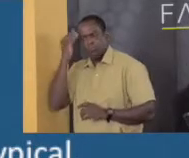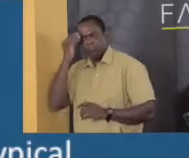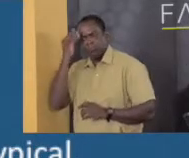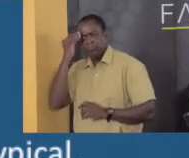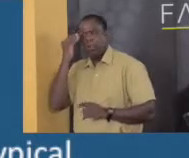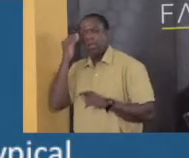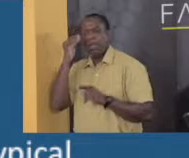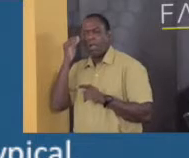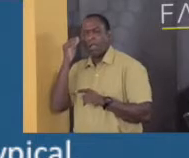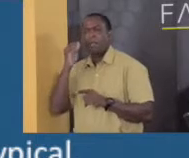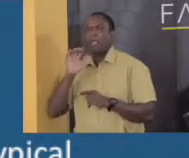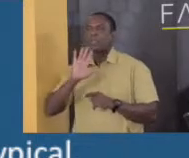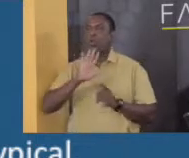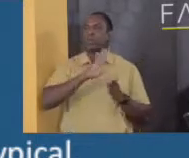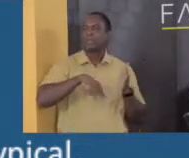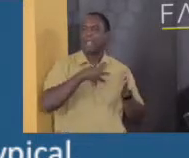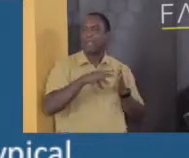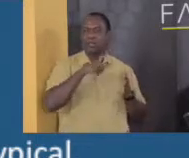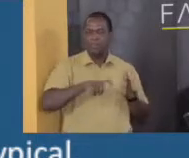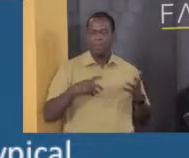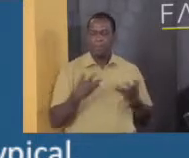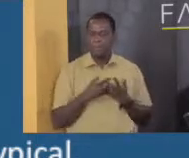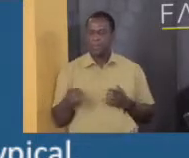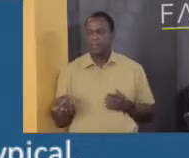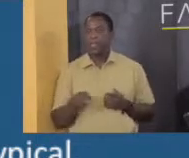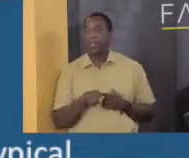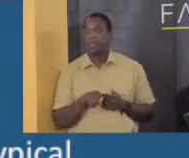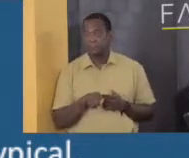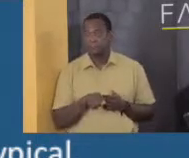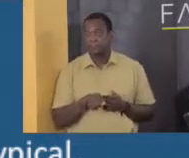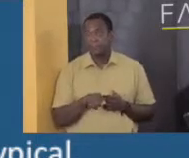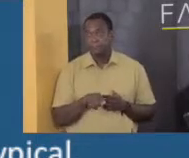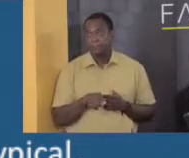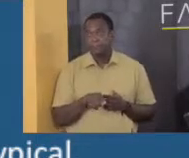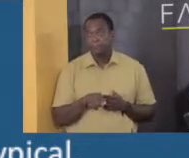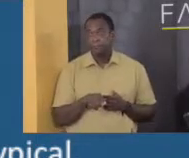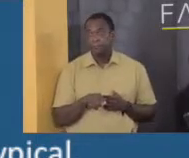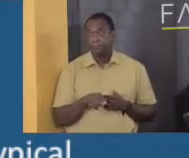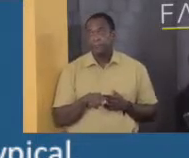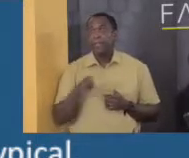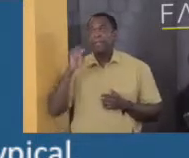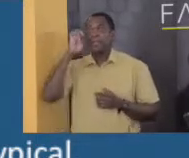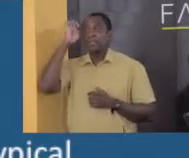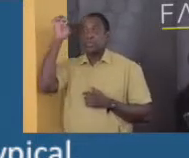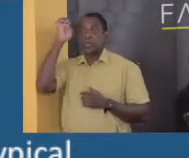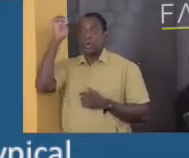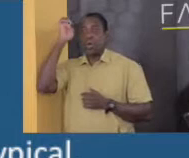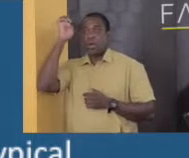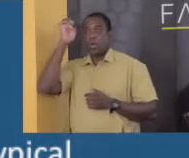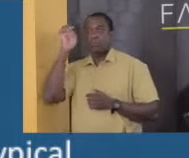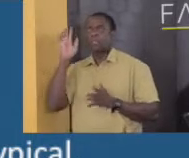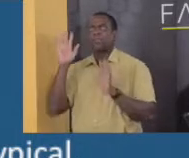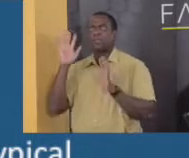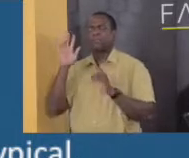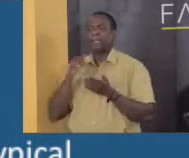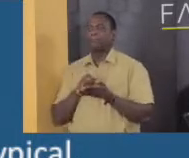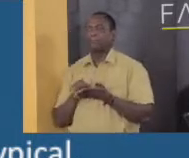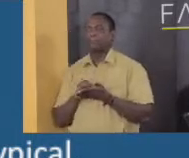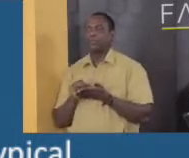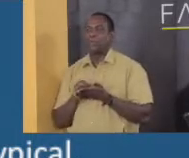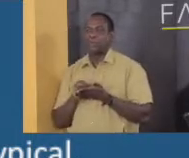two and the sell days, because you have about 4 to 6 collections a year in New